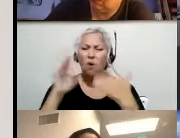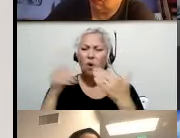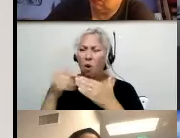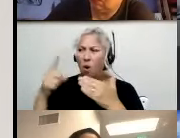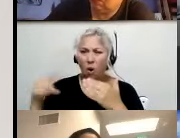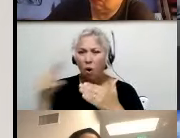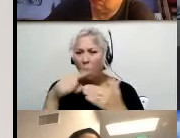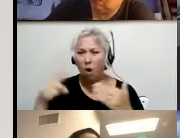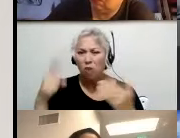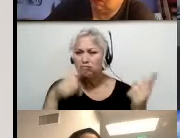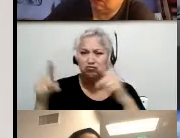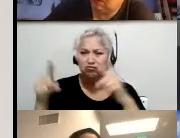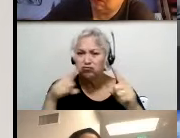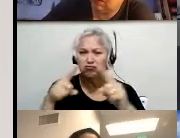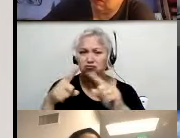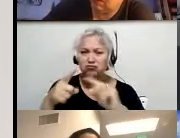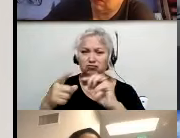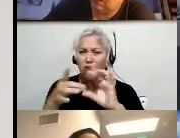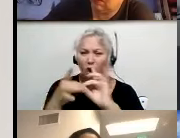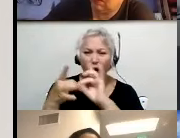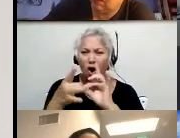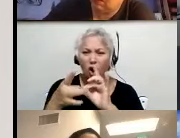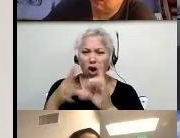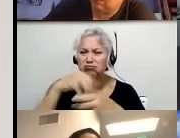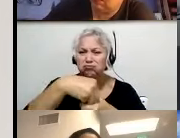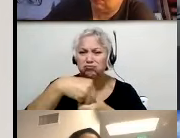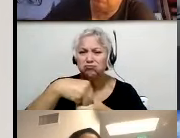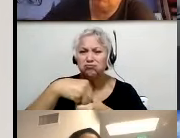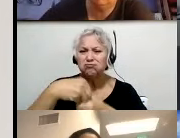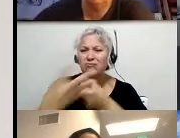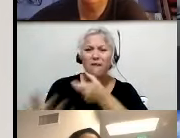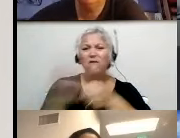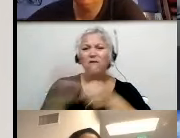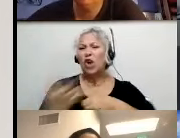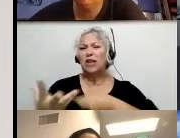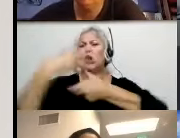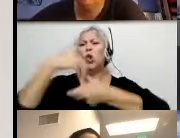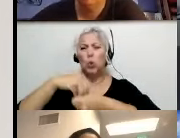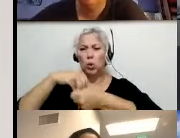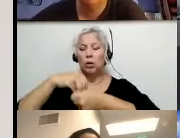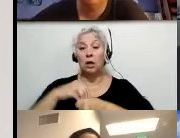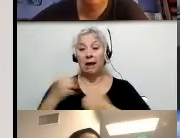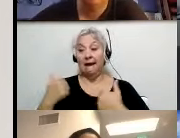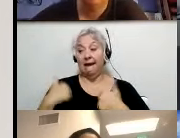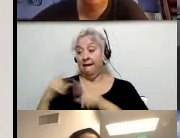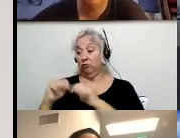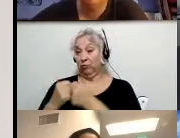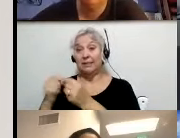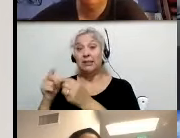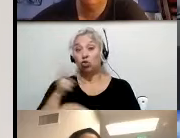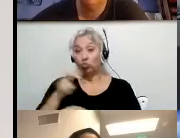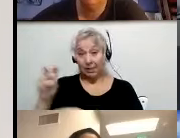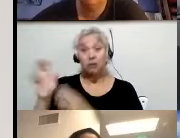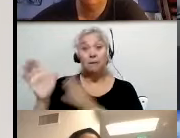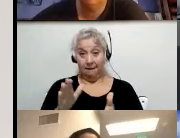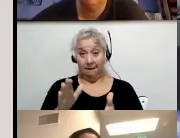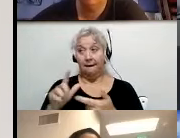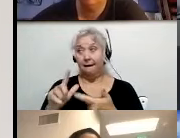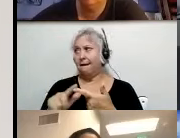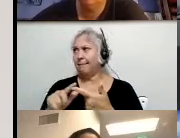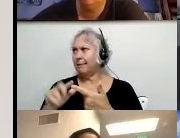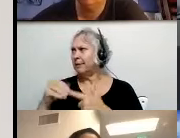involved in that student's trajectory after high school. And so we have their transition plan, which is usually their special educator